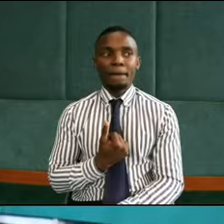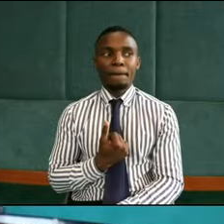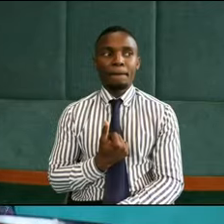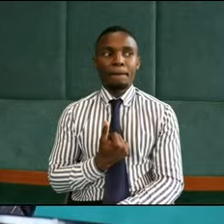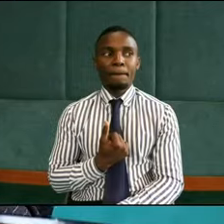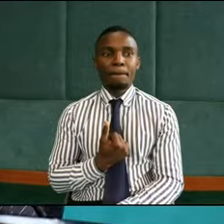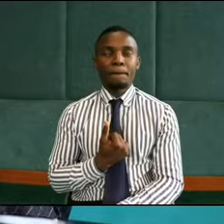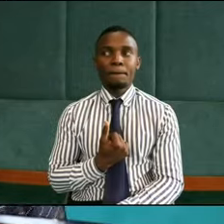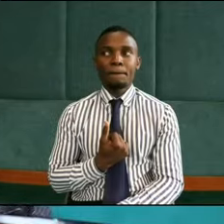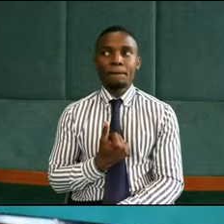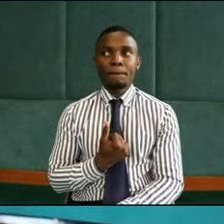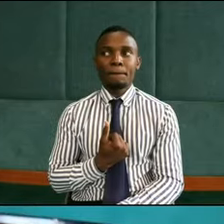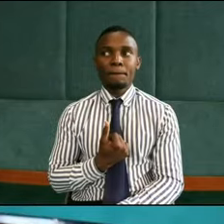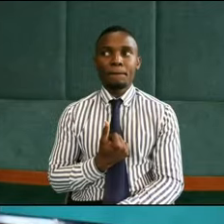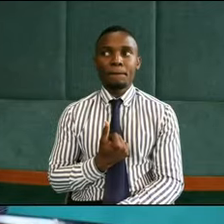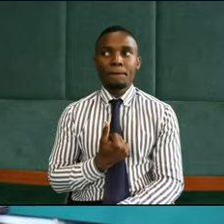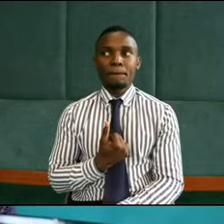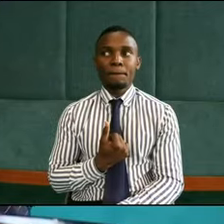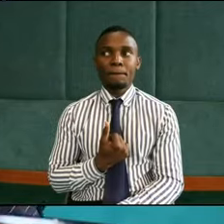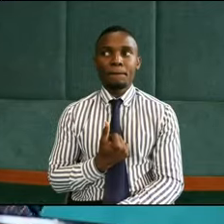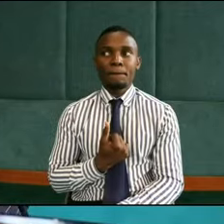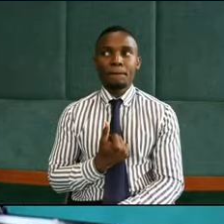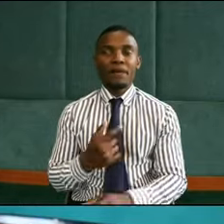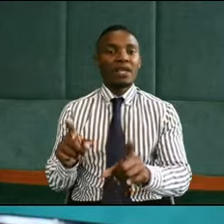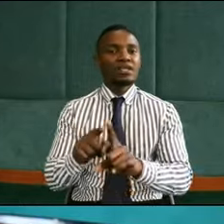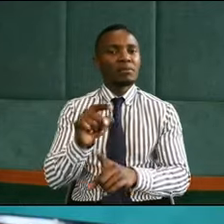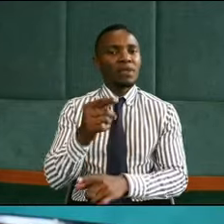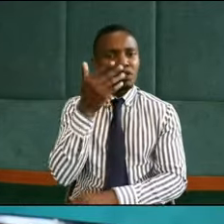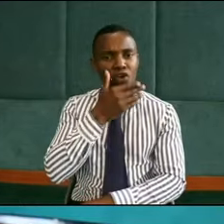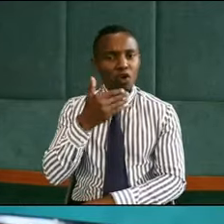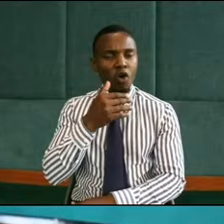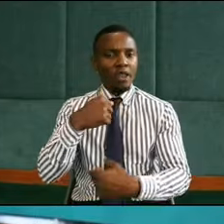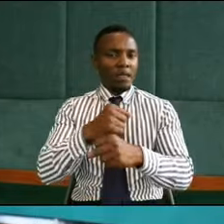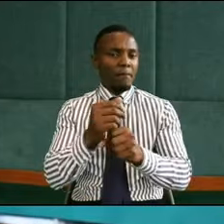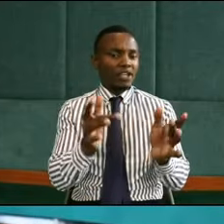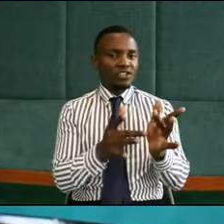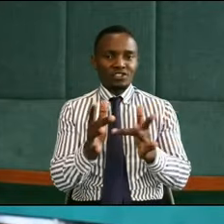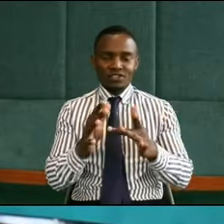The fragrance gladdened the heart of Jesus Christ.